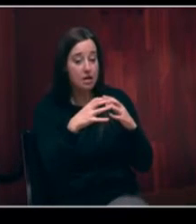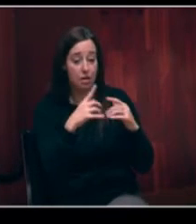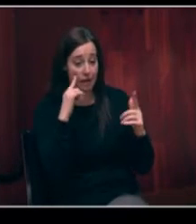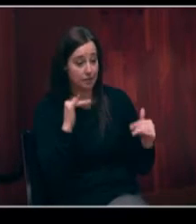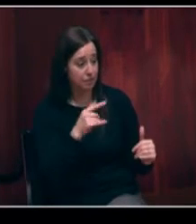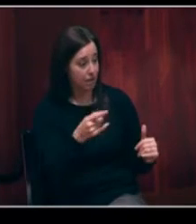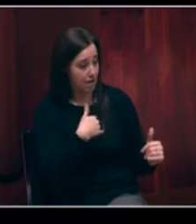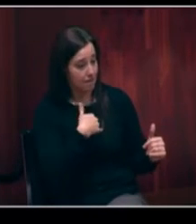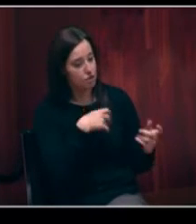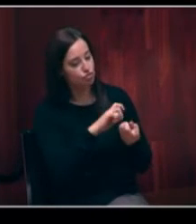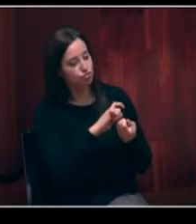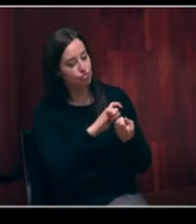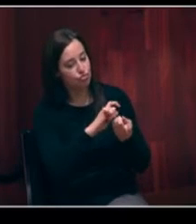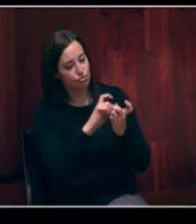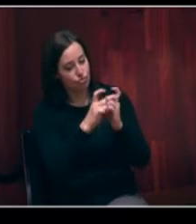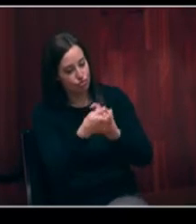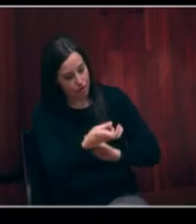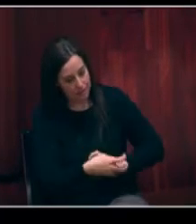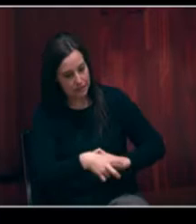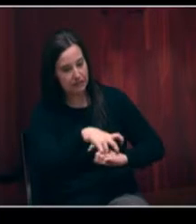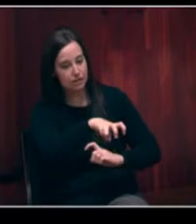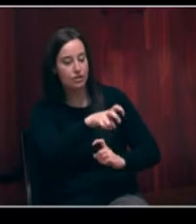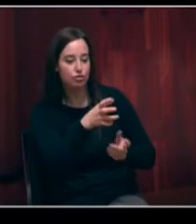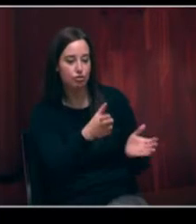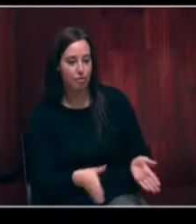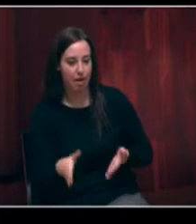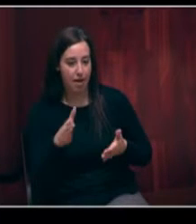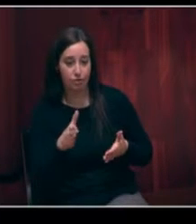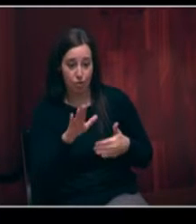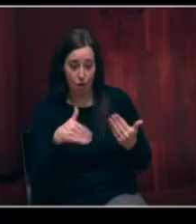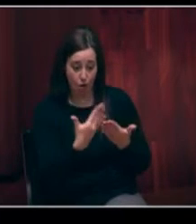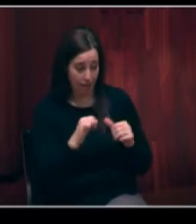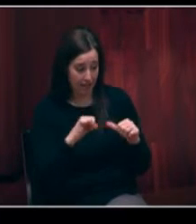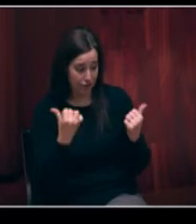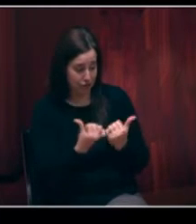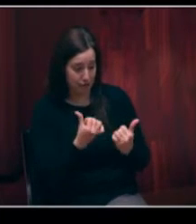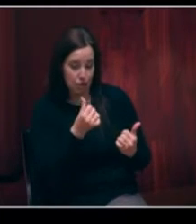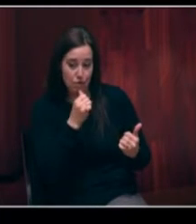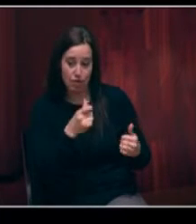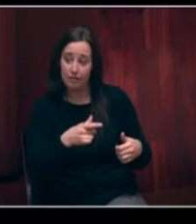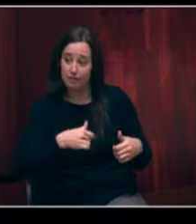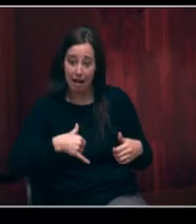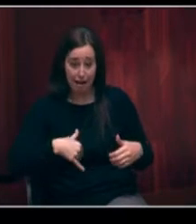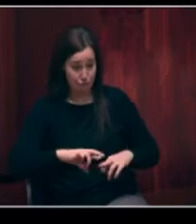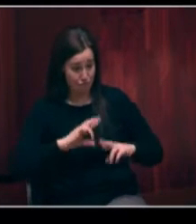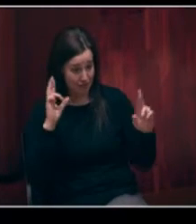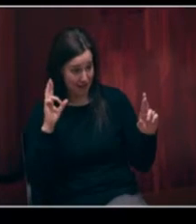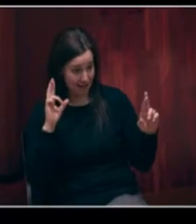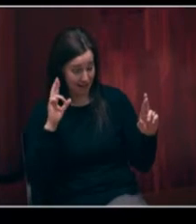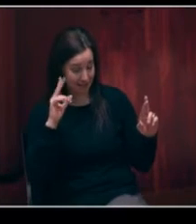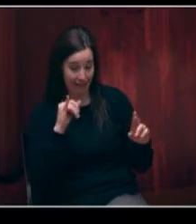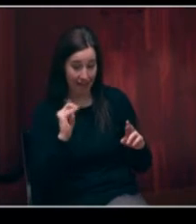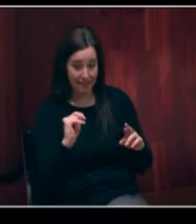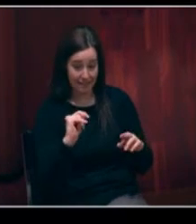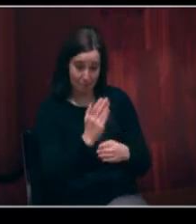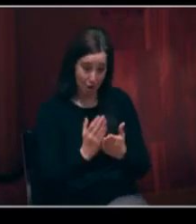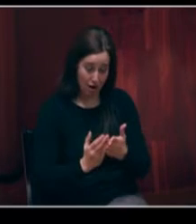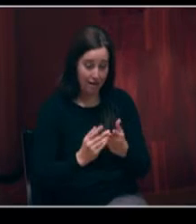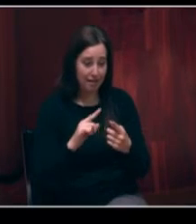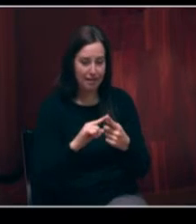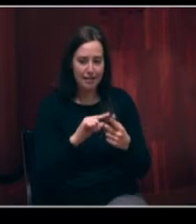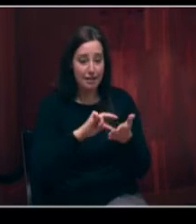plan. So all the systems that fell short of that standard of protection in the IT world need to be targeted for configuration. We're not saying do